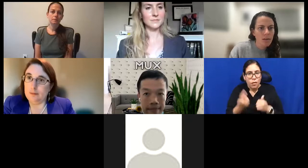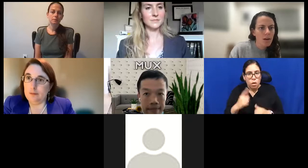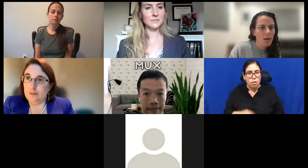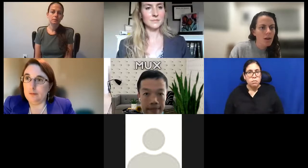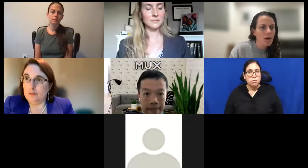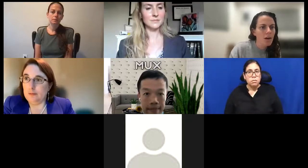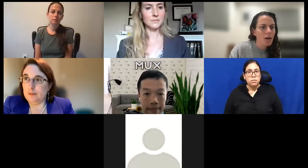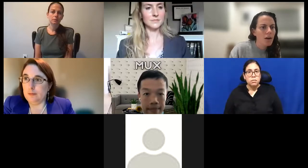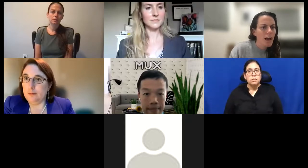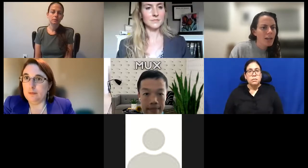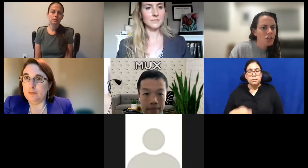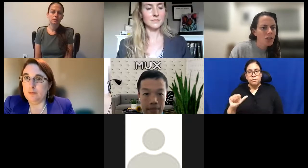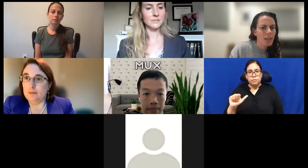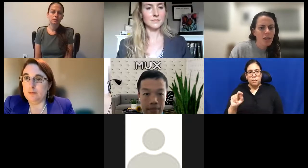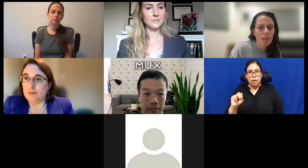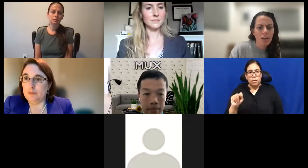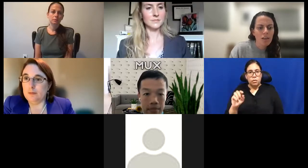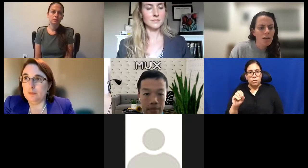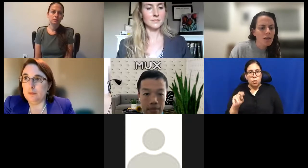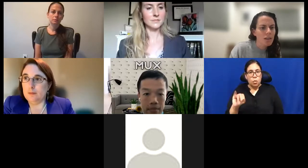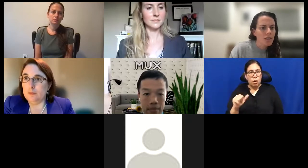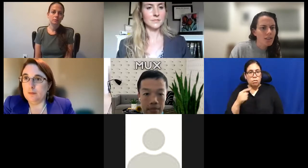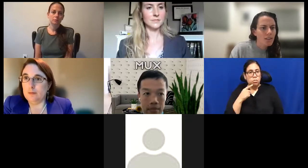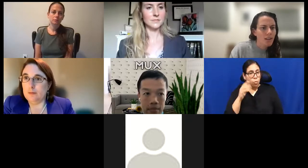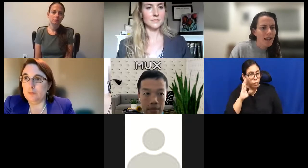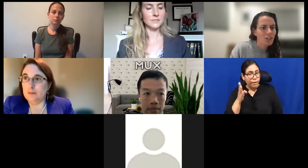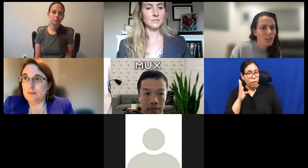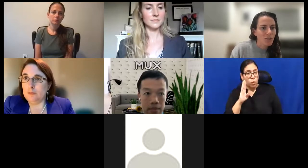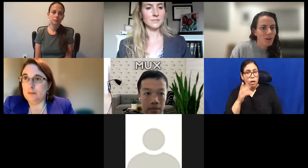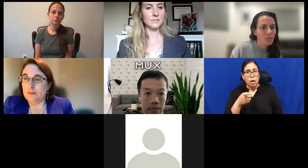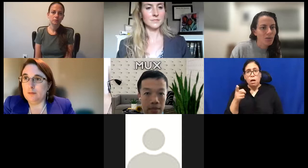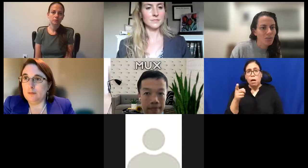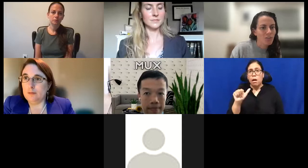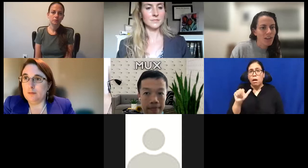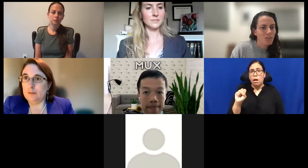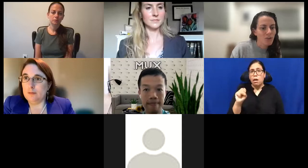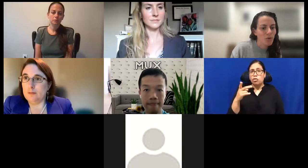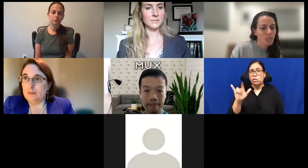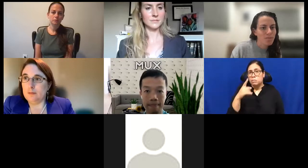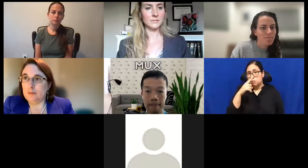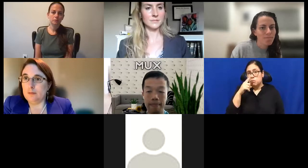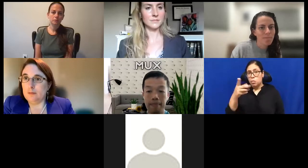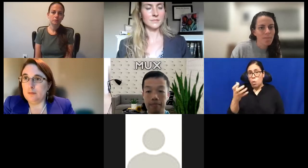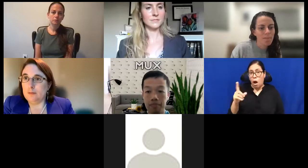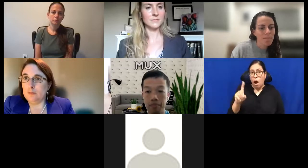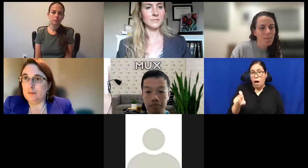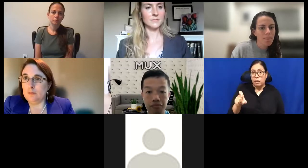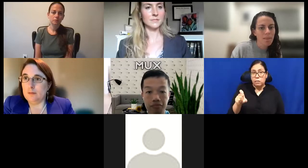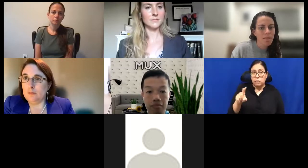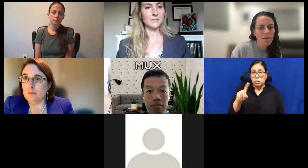Will do. Looks Ashley. Like yeah. Ashley, you want to unmute yourself and ask a question?